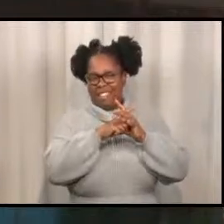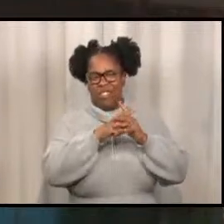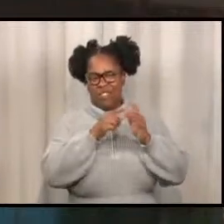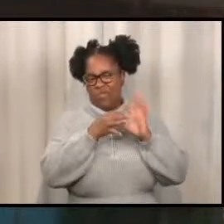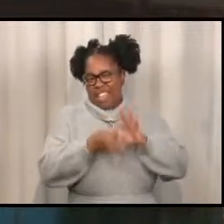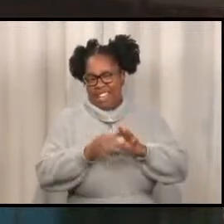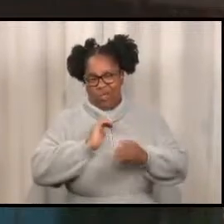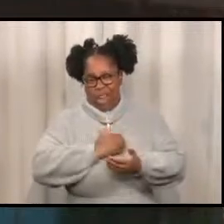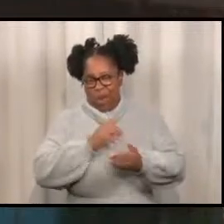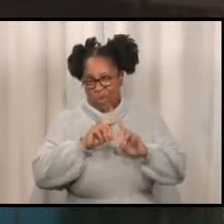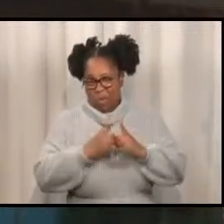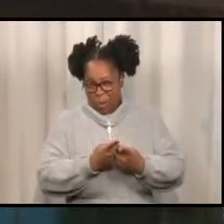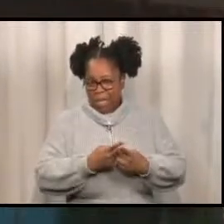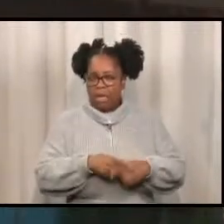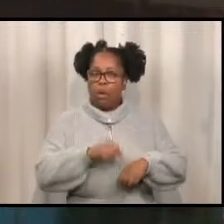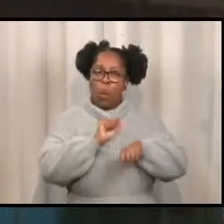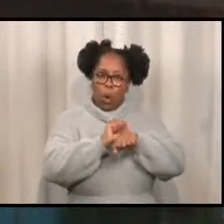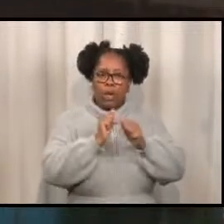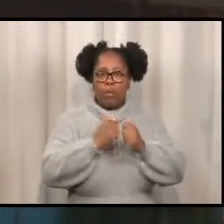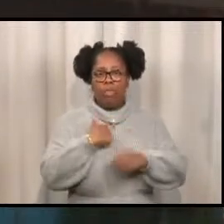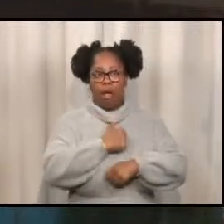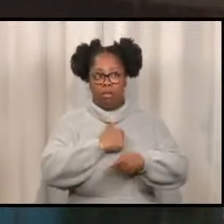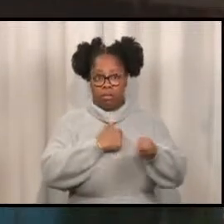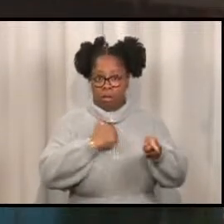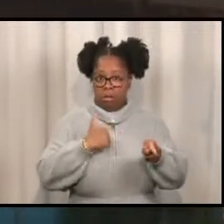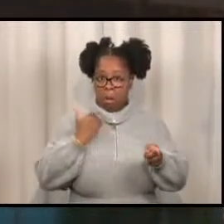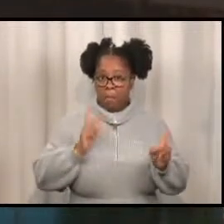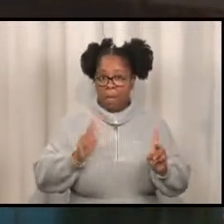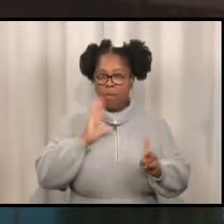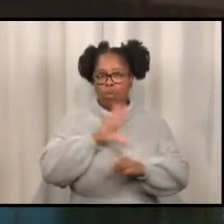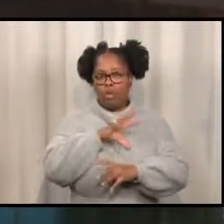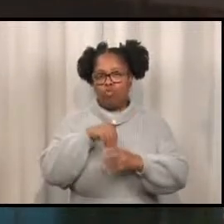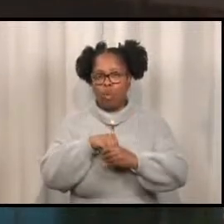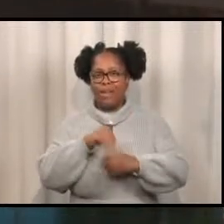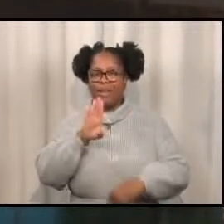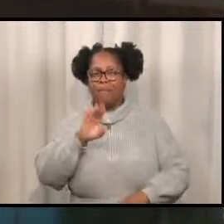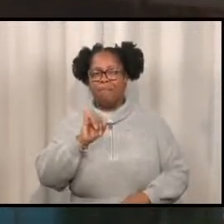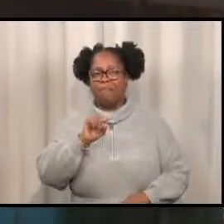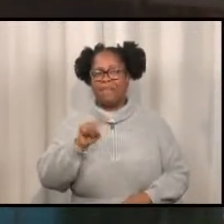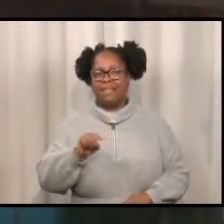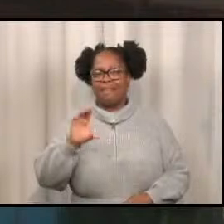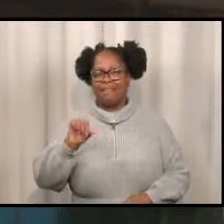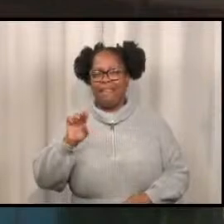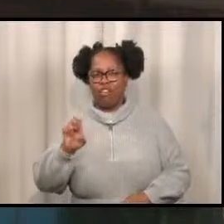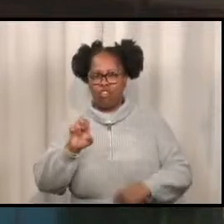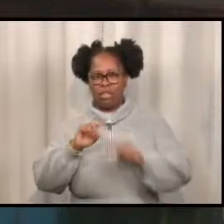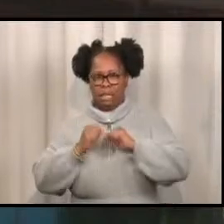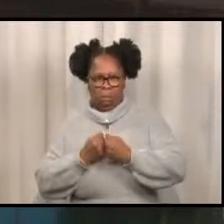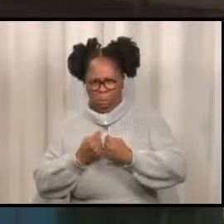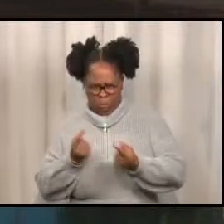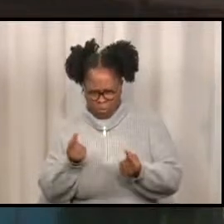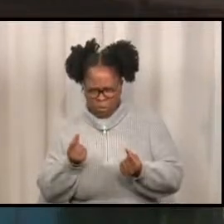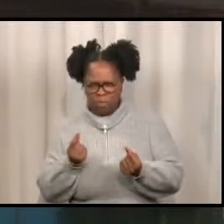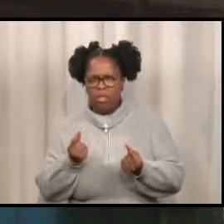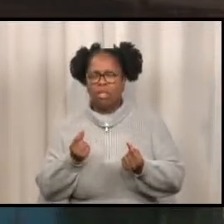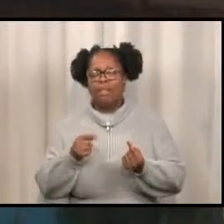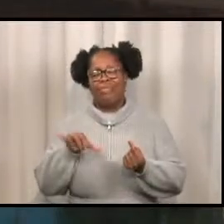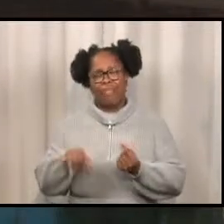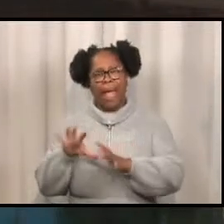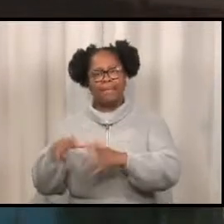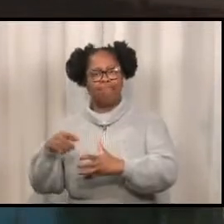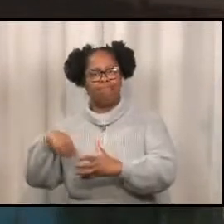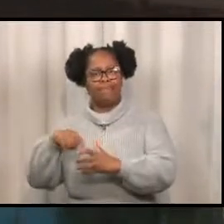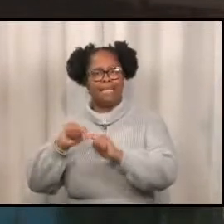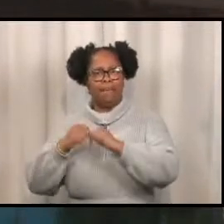So working with us, young folks will have an opportunity to join our Biz Care team, which is a team that is responsible